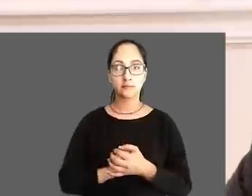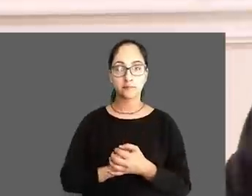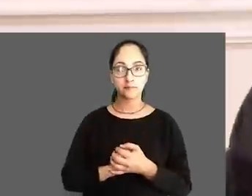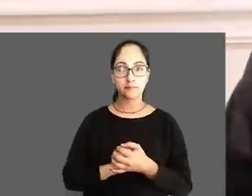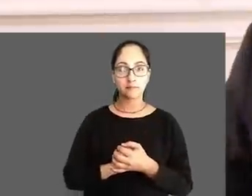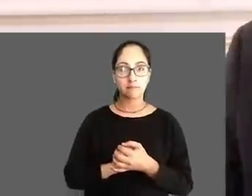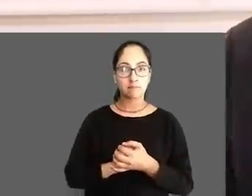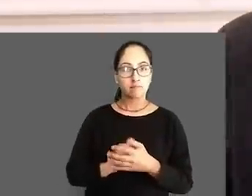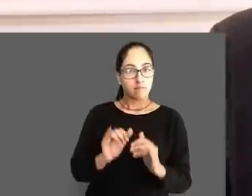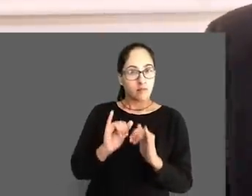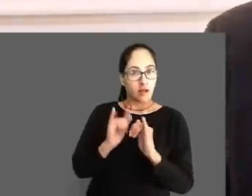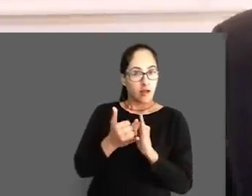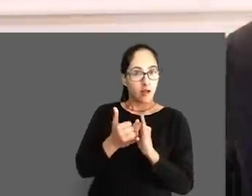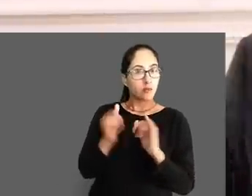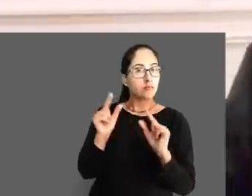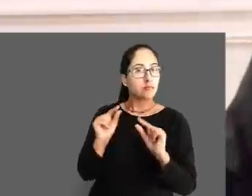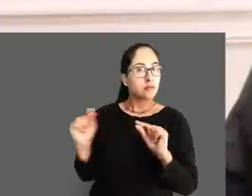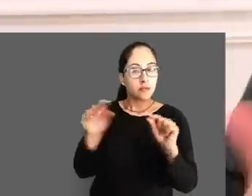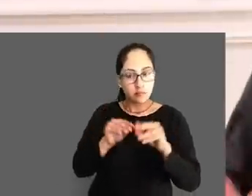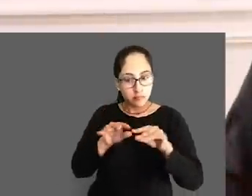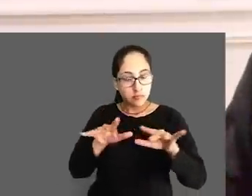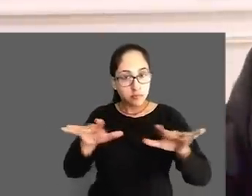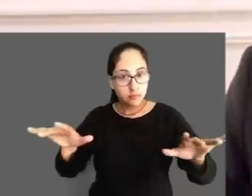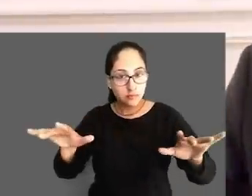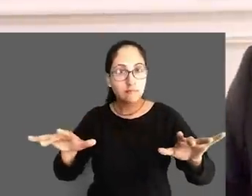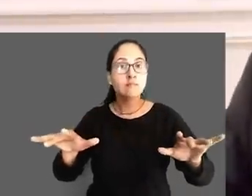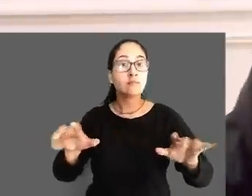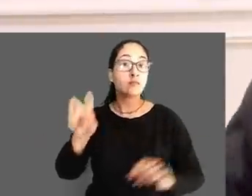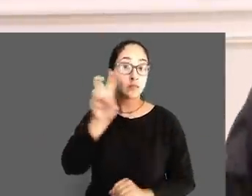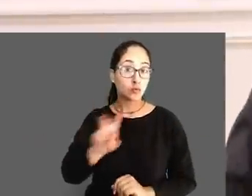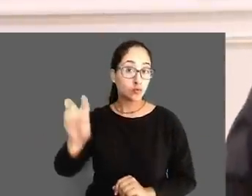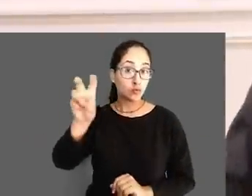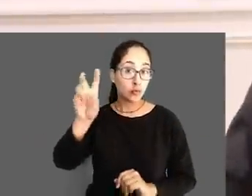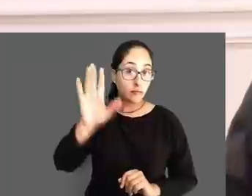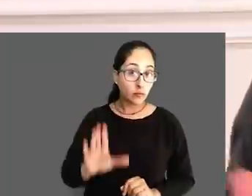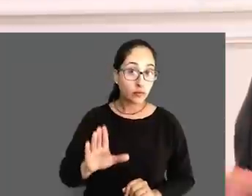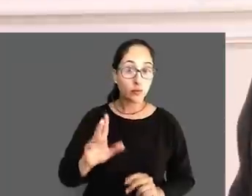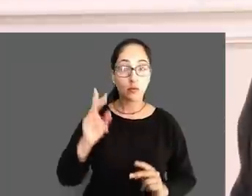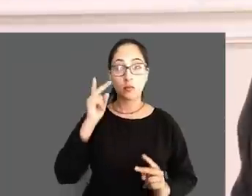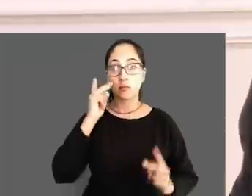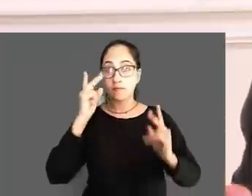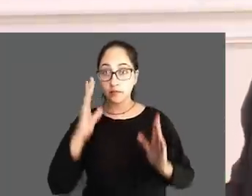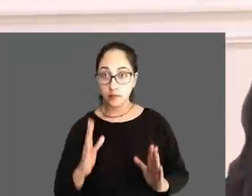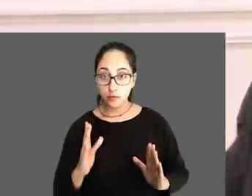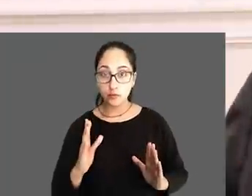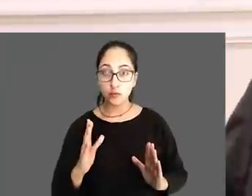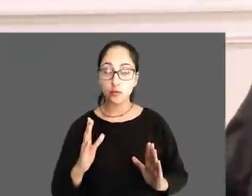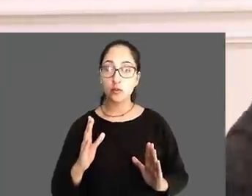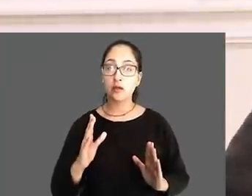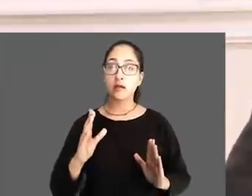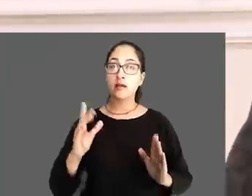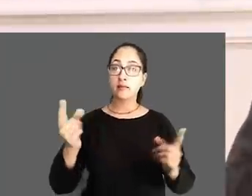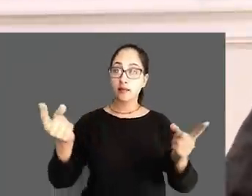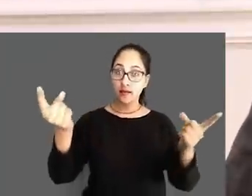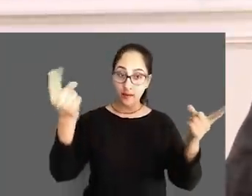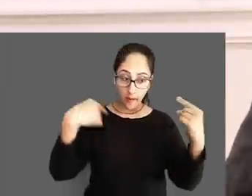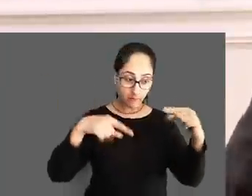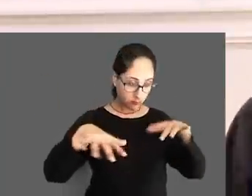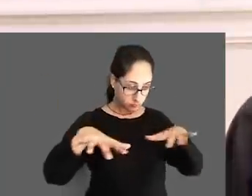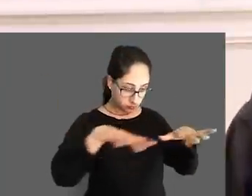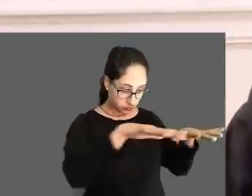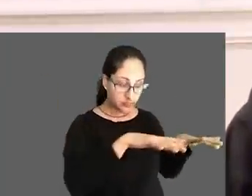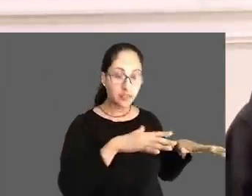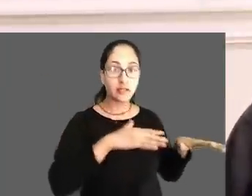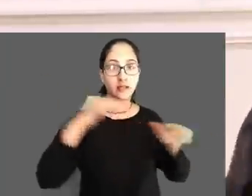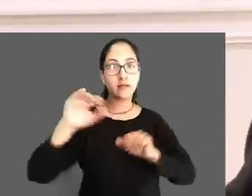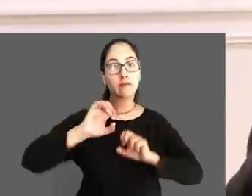used to refer to the Ismailis, the source of that were actually from communities